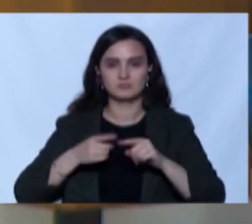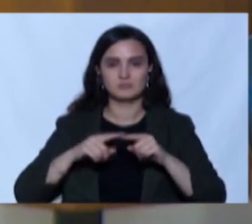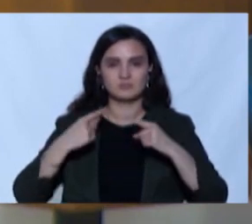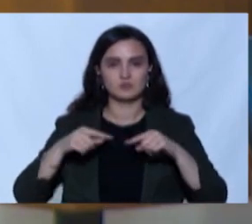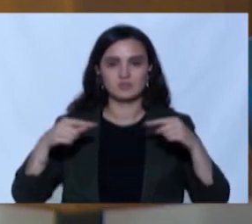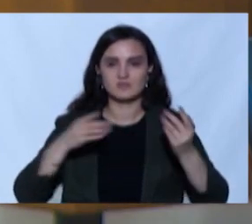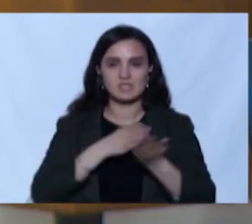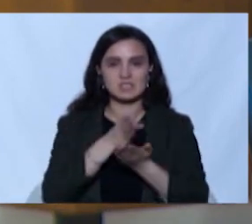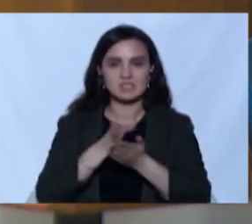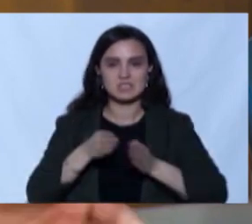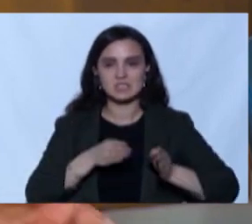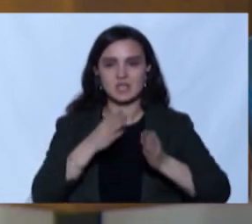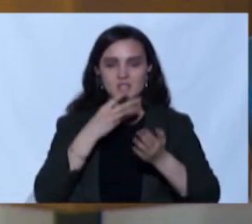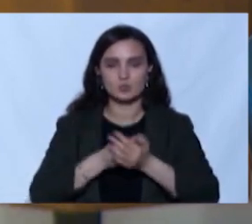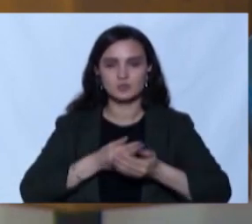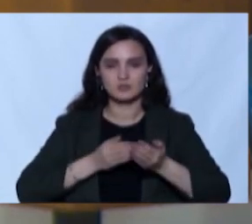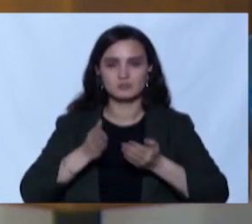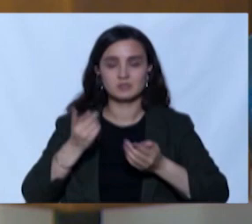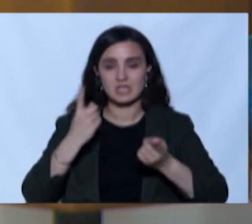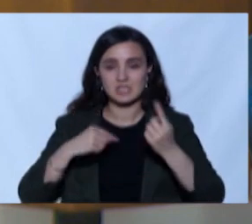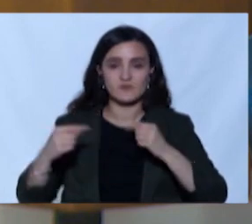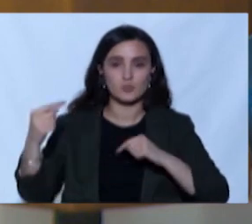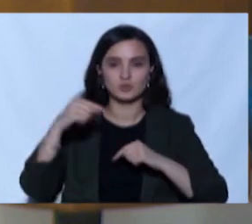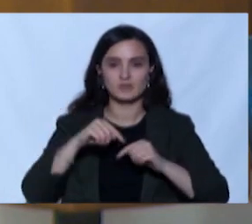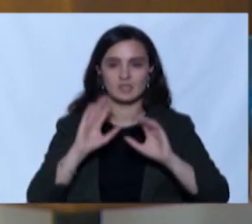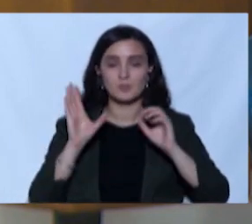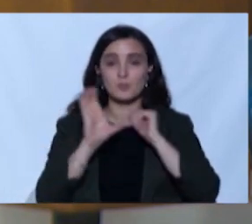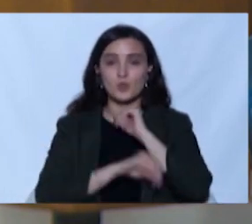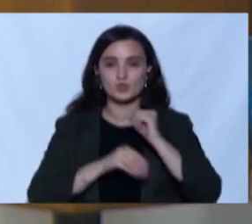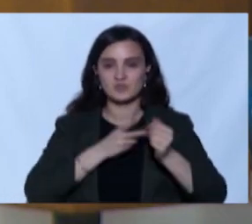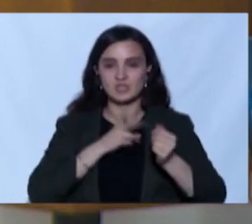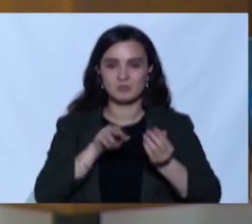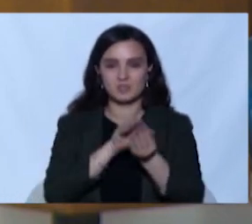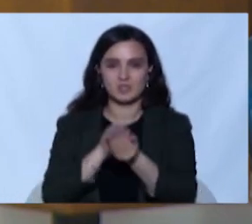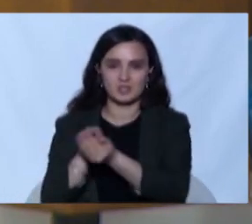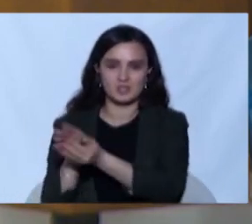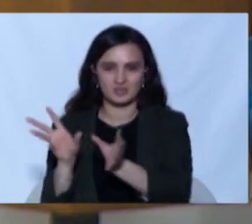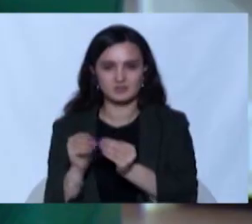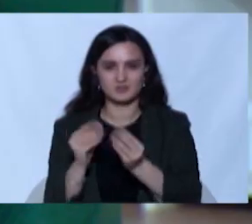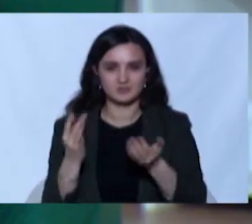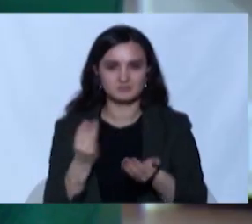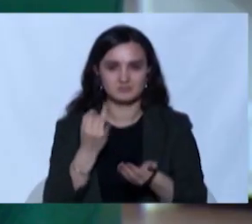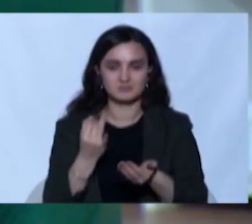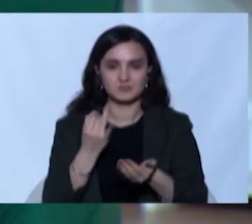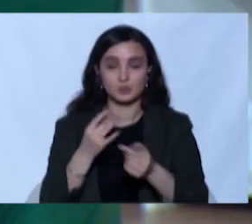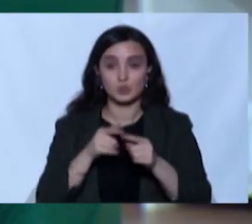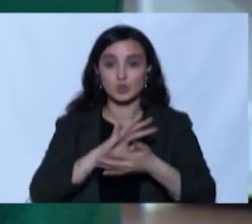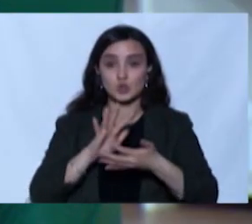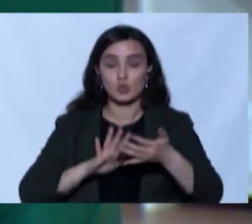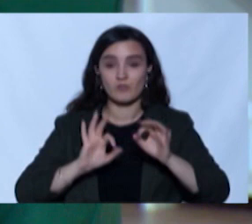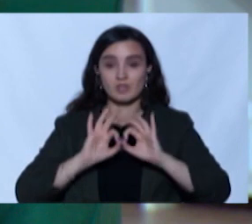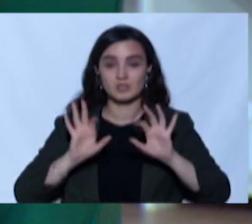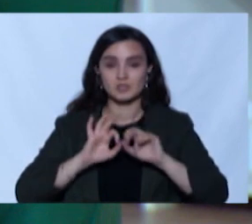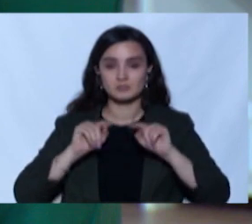different directions, but coming back together in the end, after death. And also a novel that would go on to